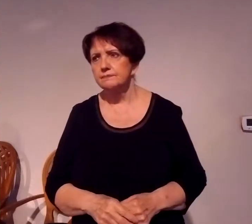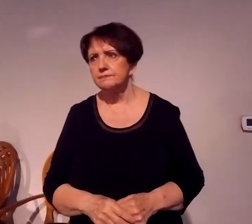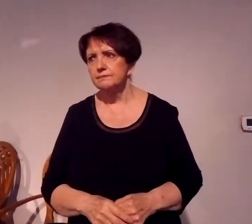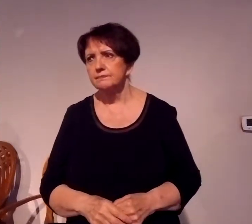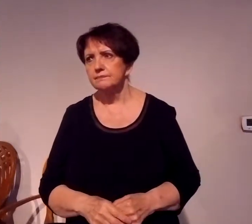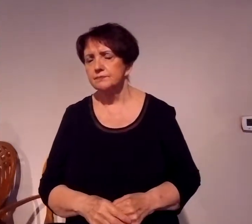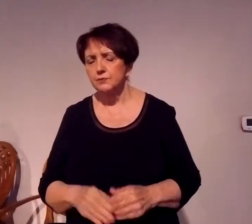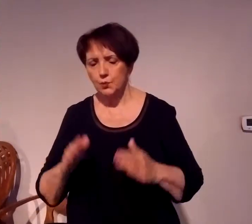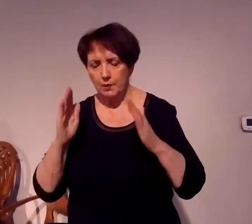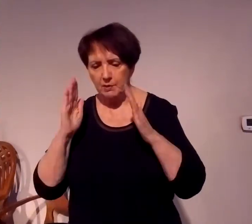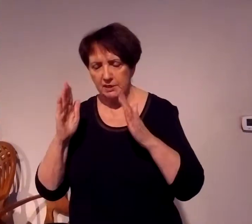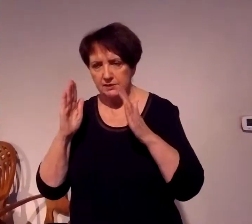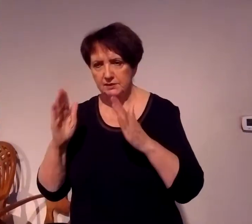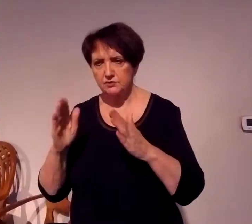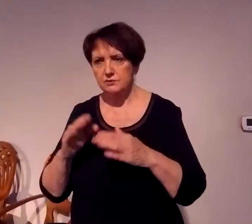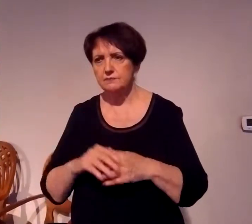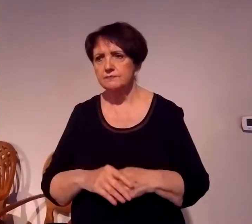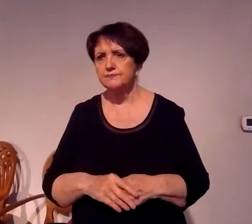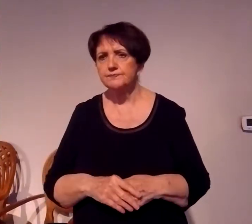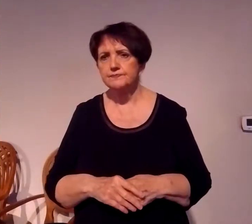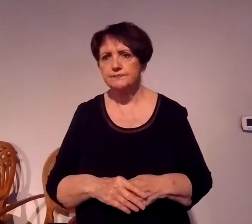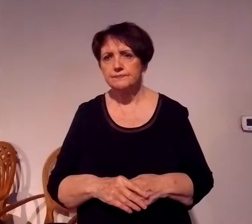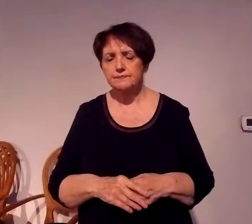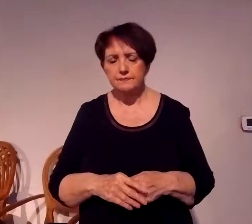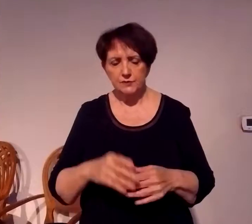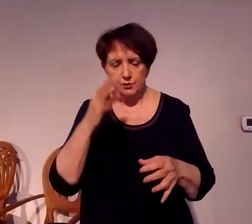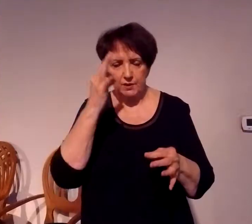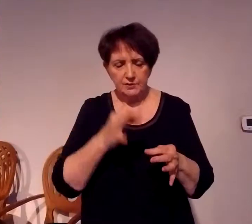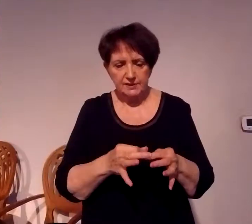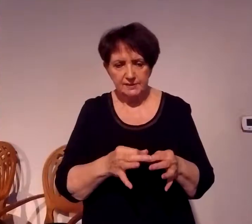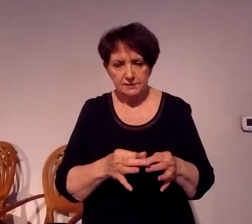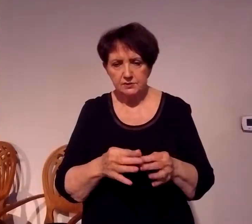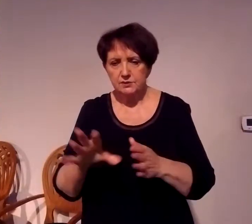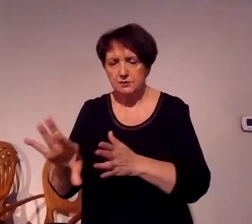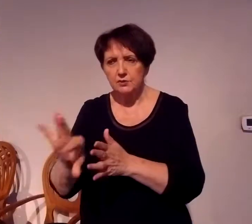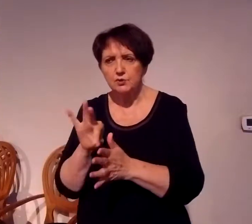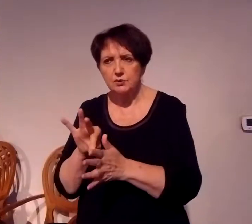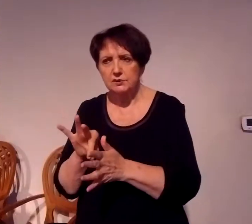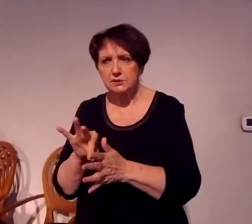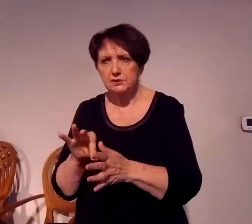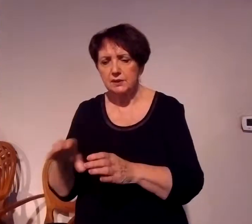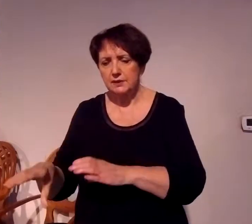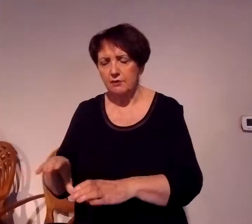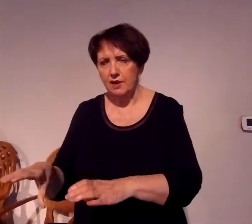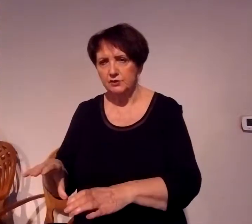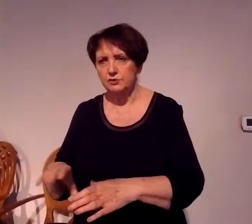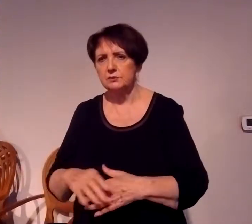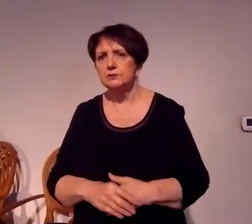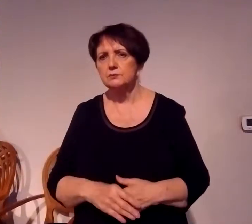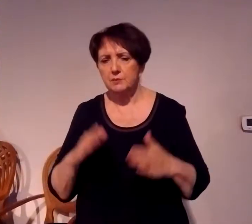We pay attention to our decisions, our choices, and our actions.